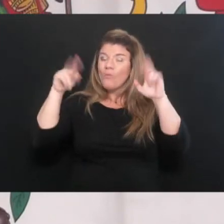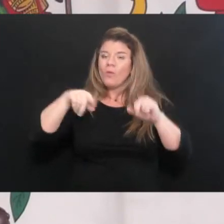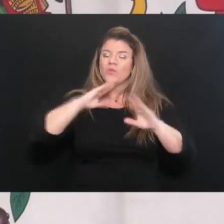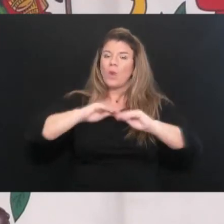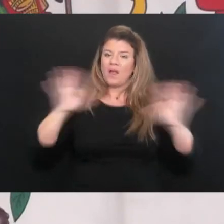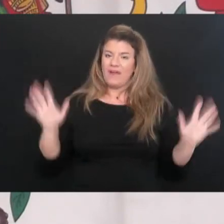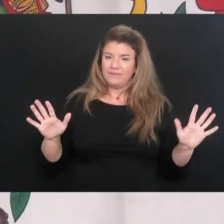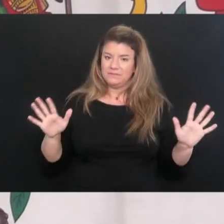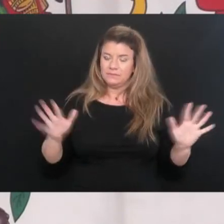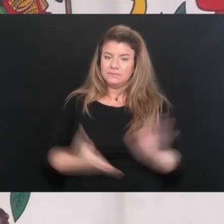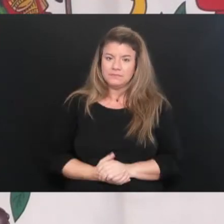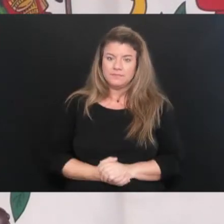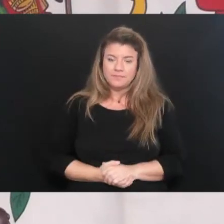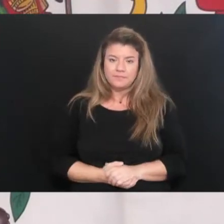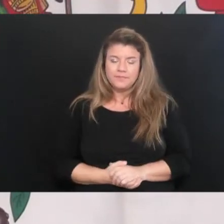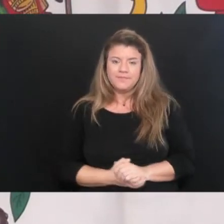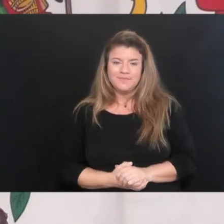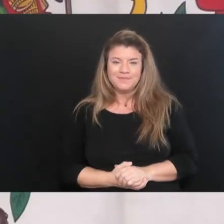clarify.